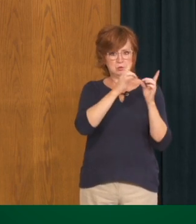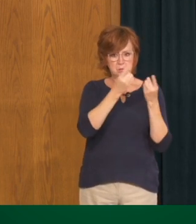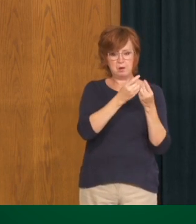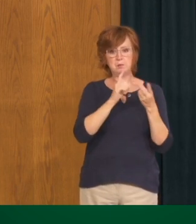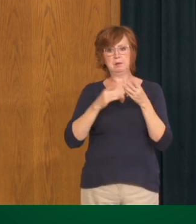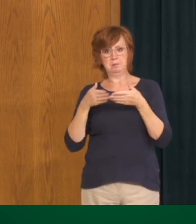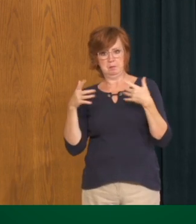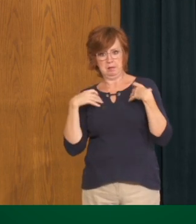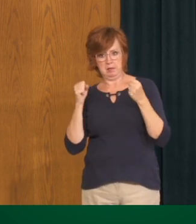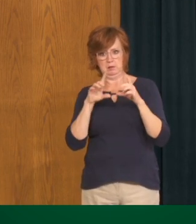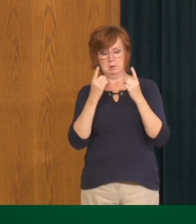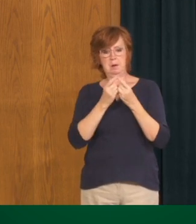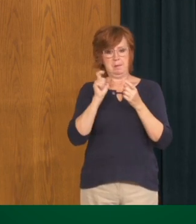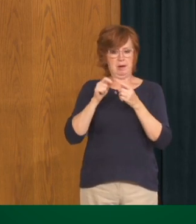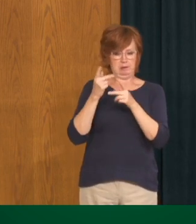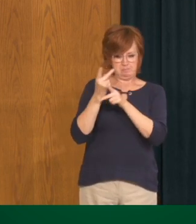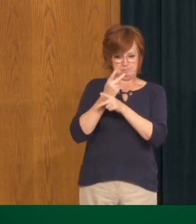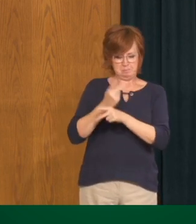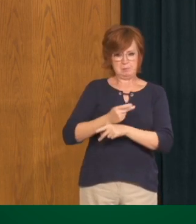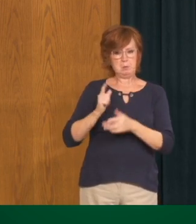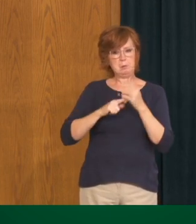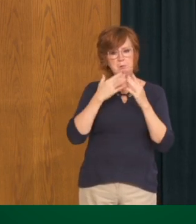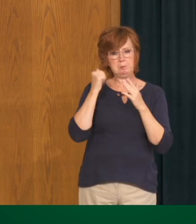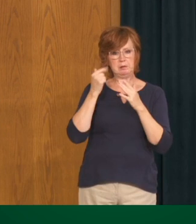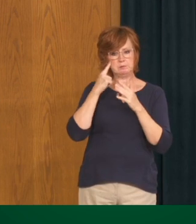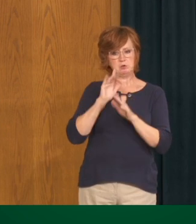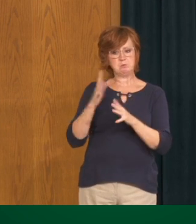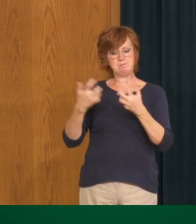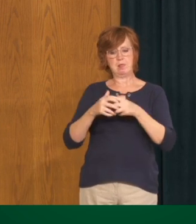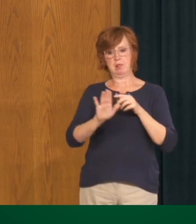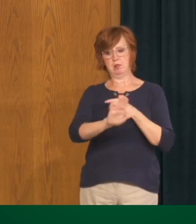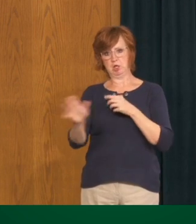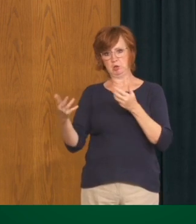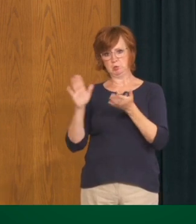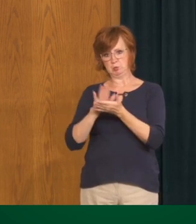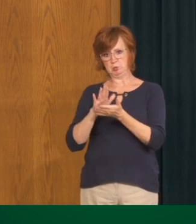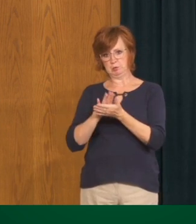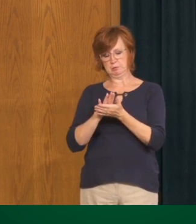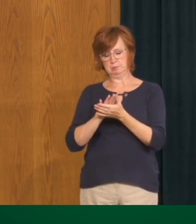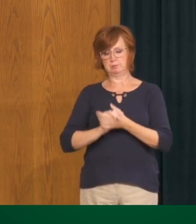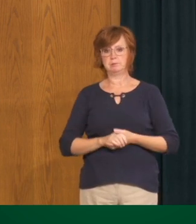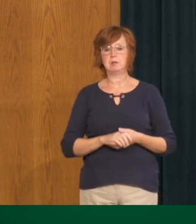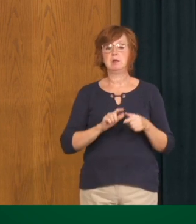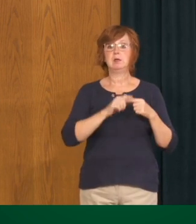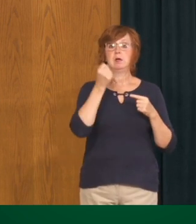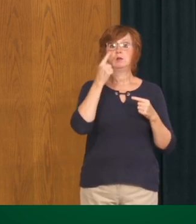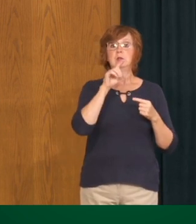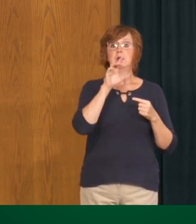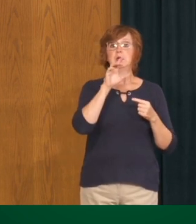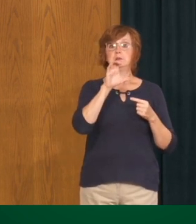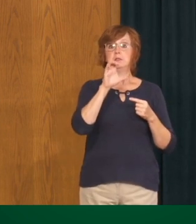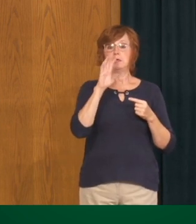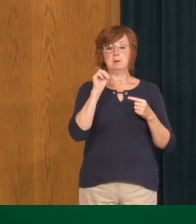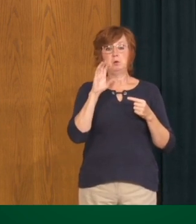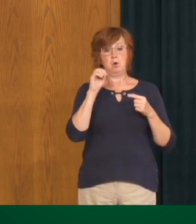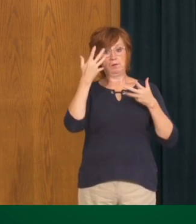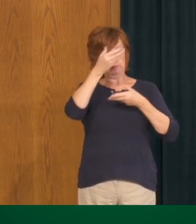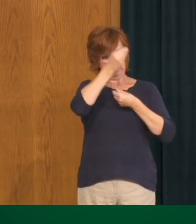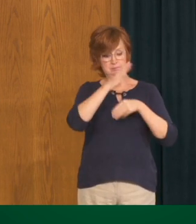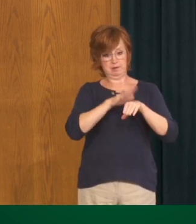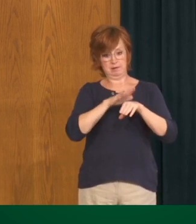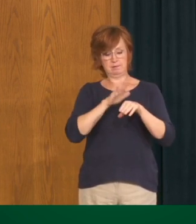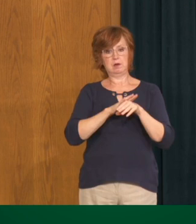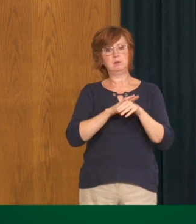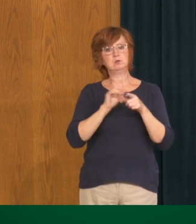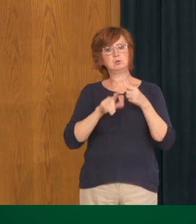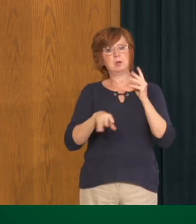to determine the application of those factors. Saskatchewan's Chief Medical Health Officer has also directed the